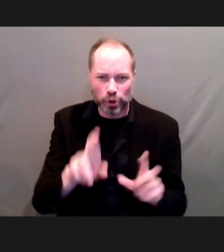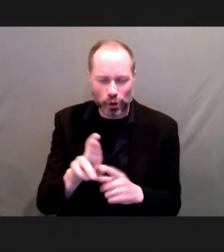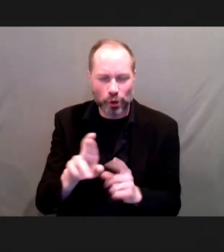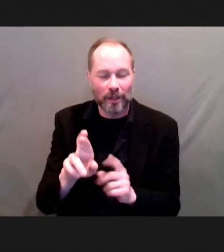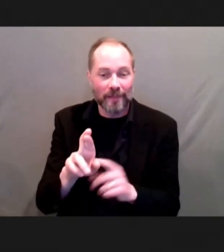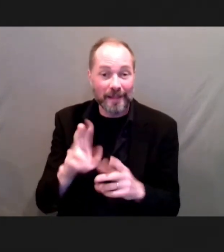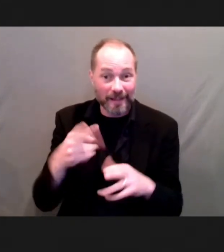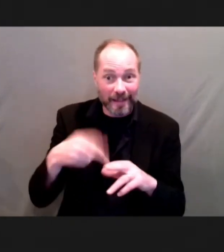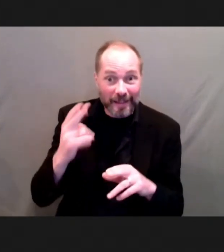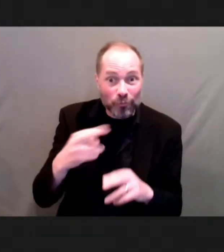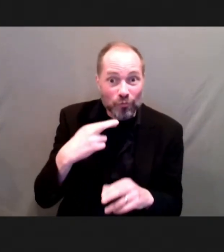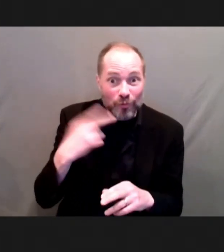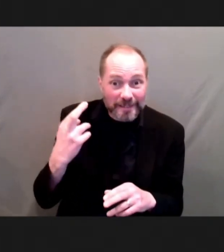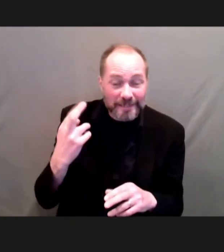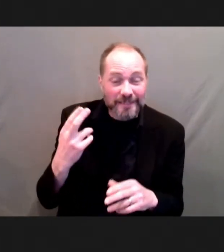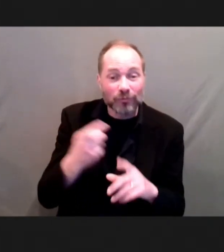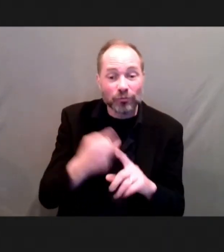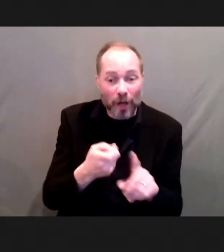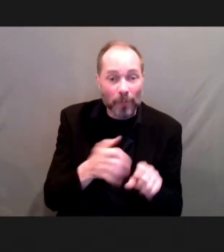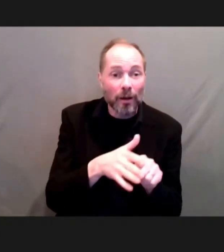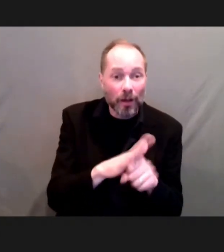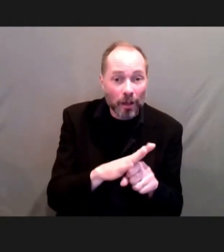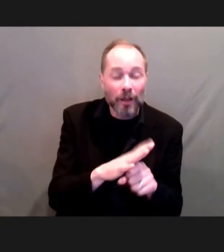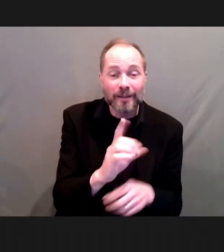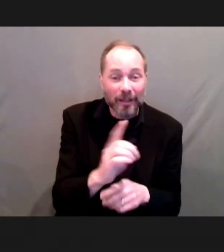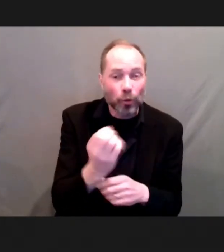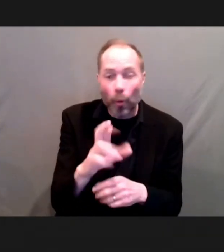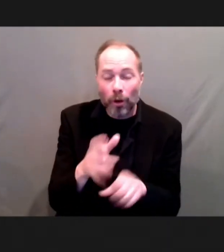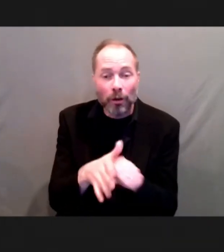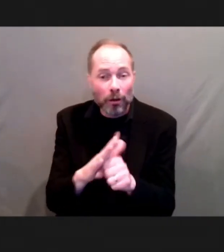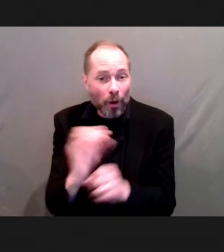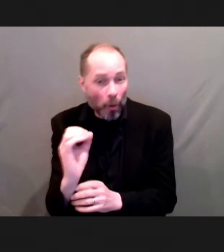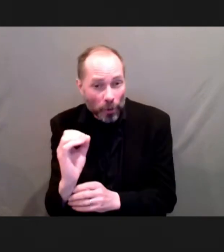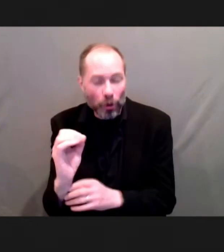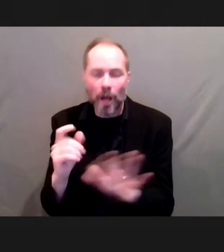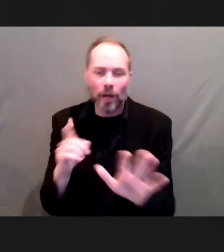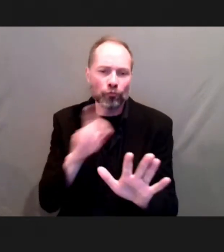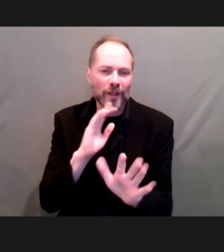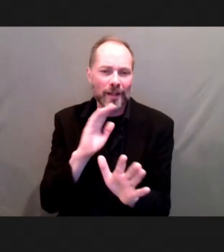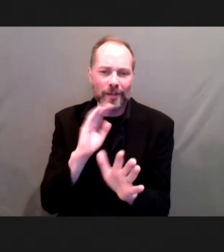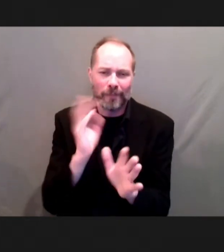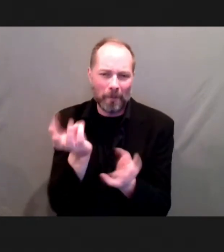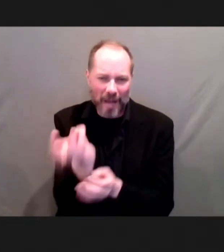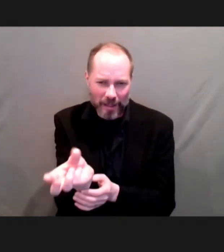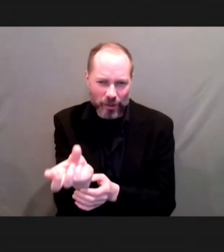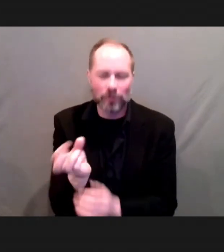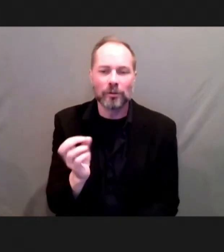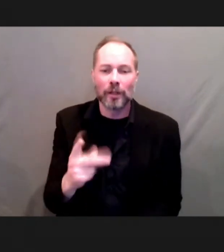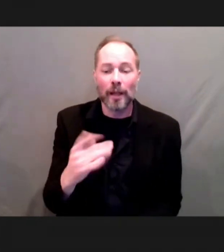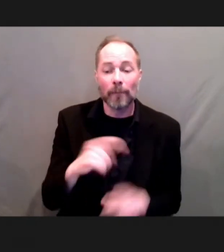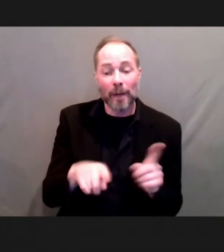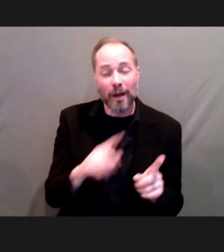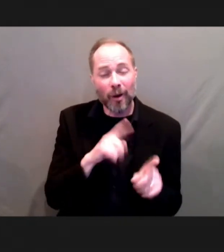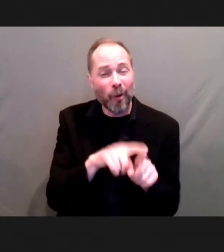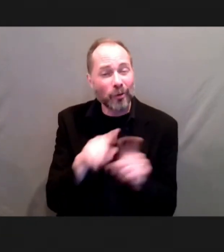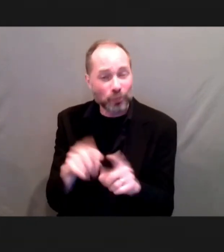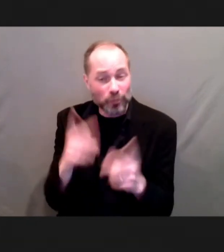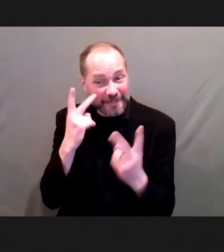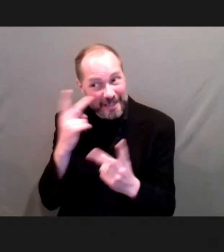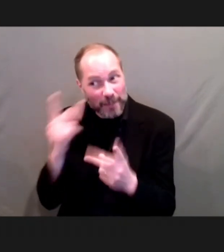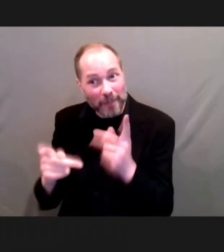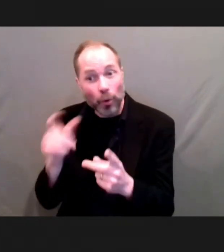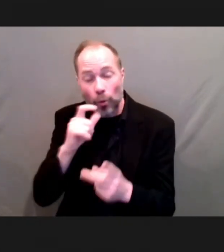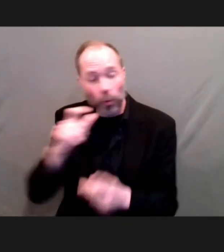from the Omicron variant or the Delta variant is very minor. But we also see, again, rather tragically, that those who haven't yet made the decision